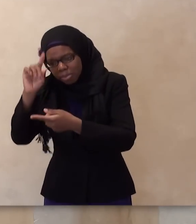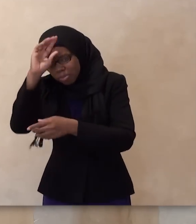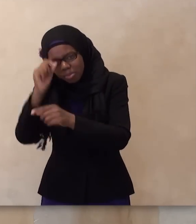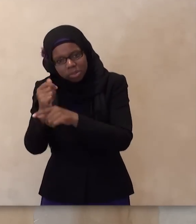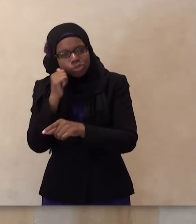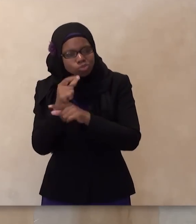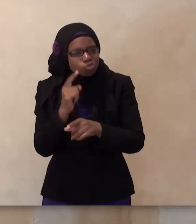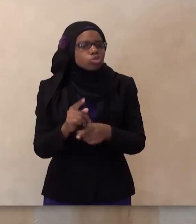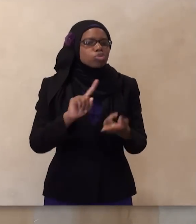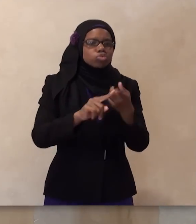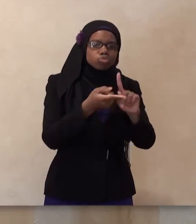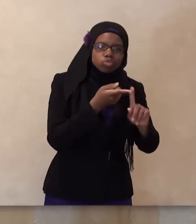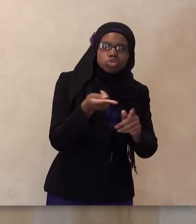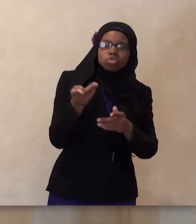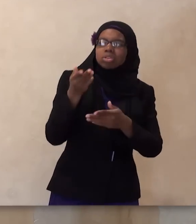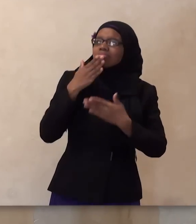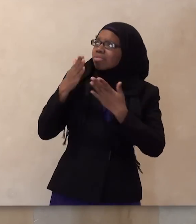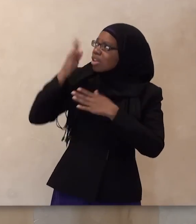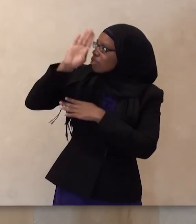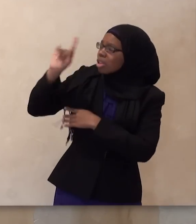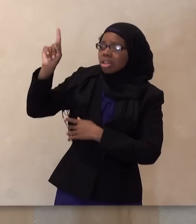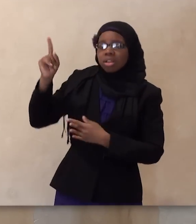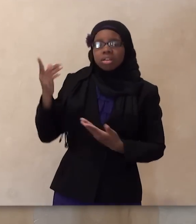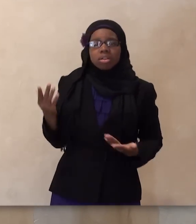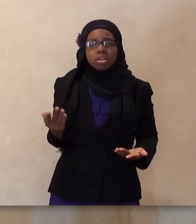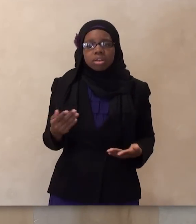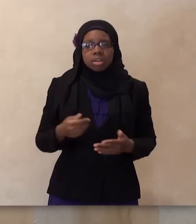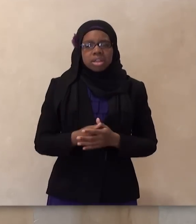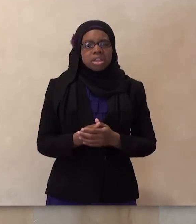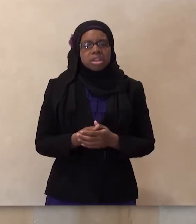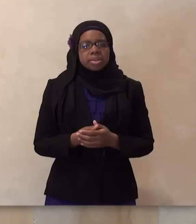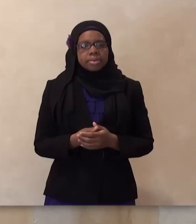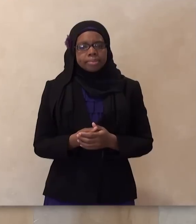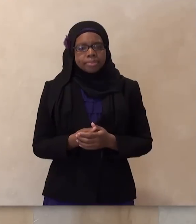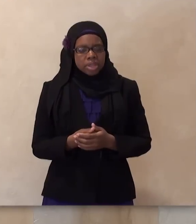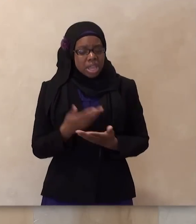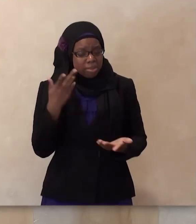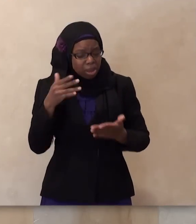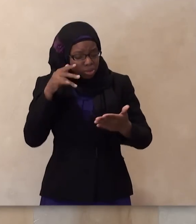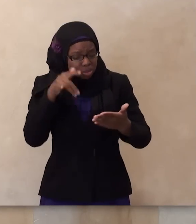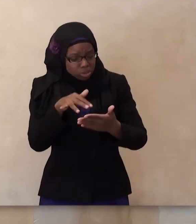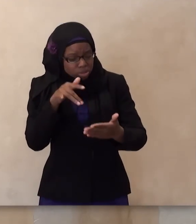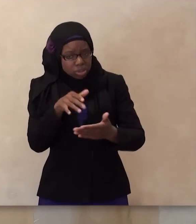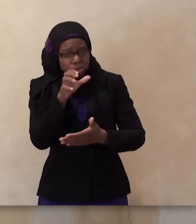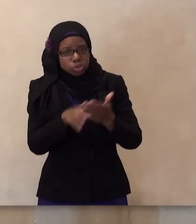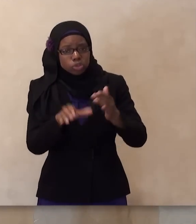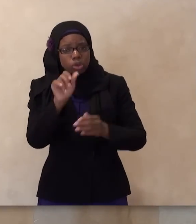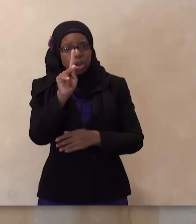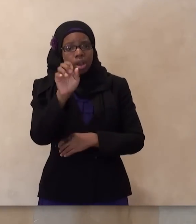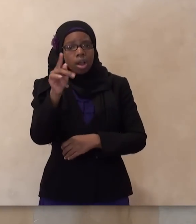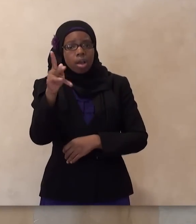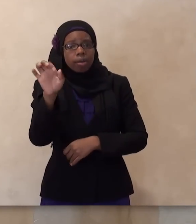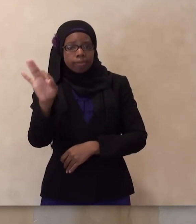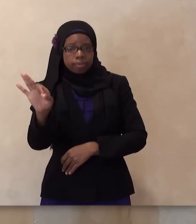ta'ala. You might have studied Suratul Kahf, and in Suratul Kahf there are many ayahs in which